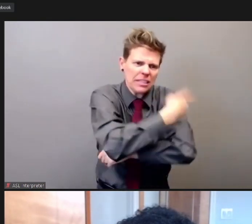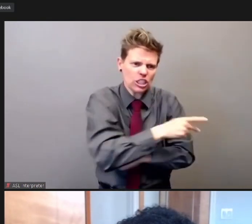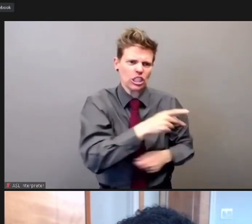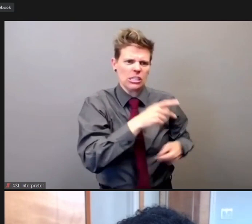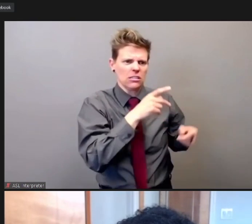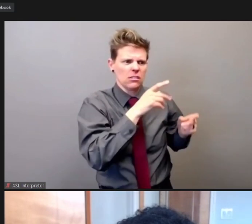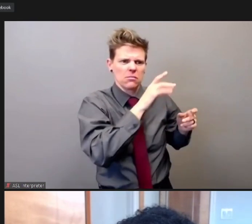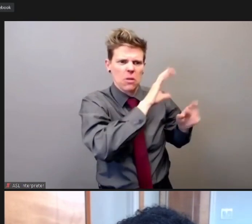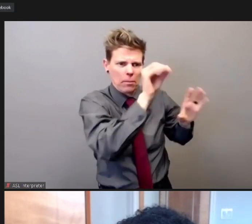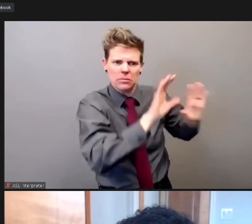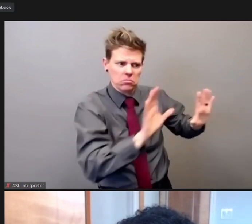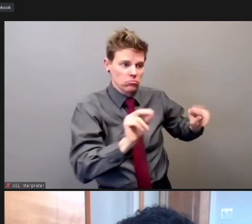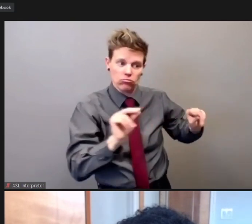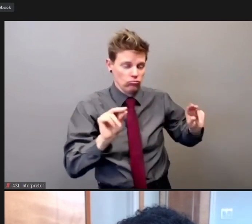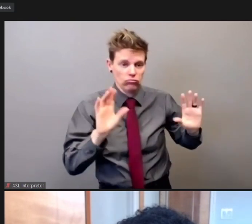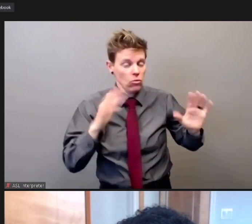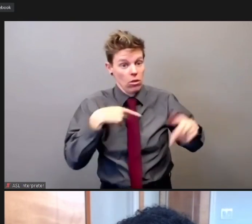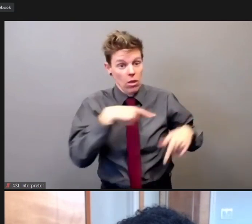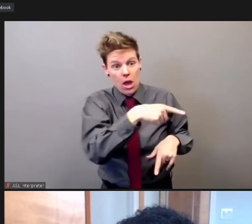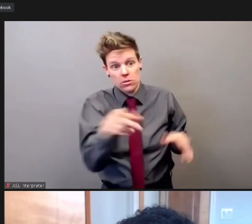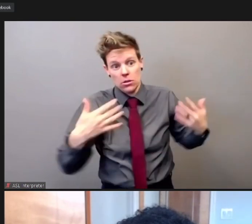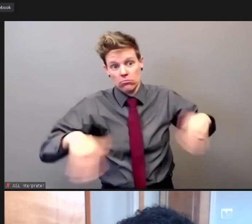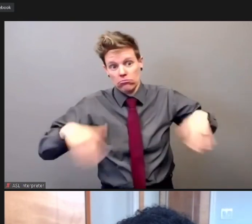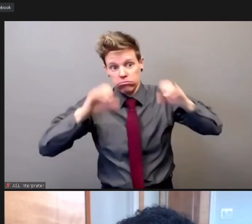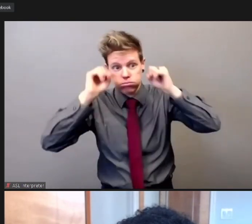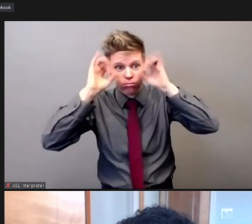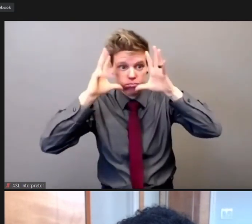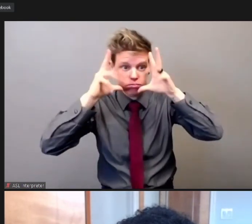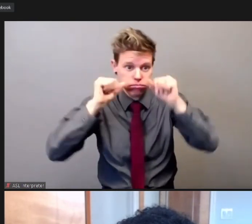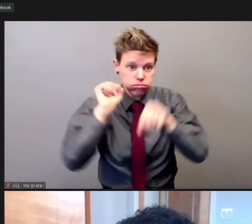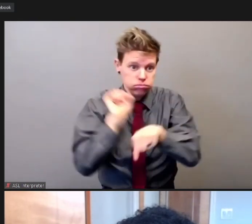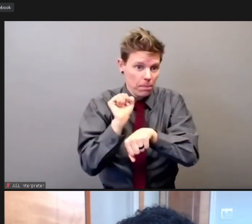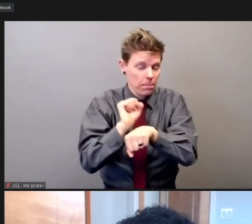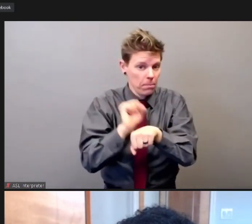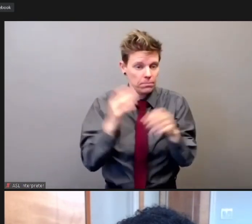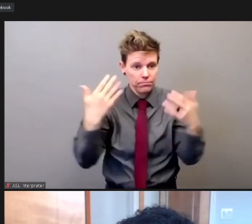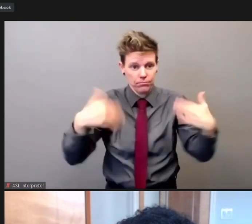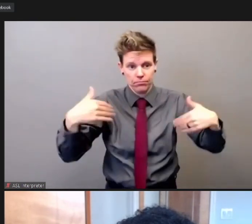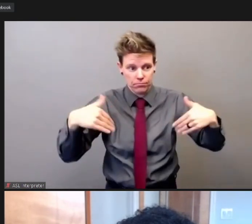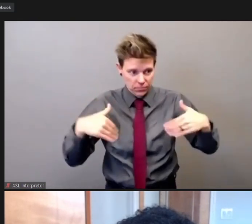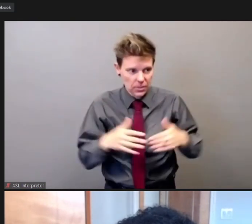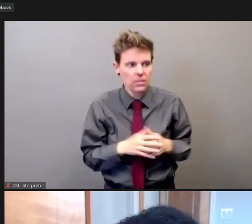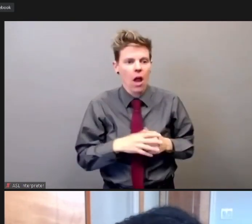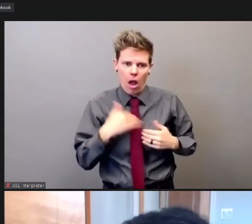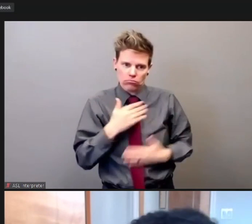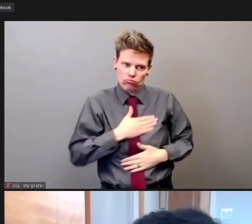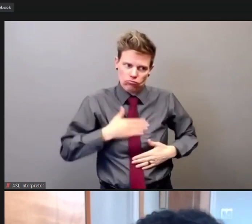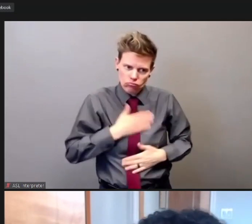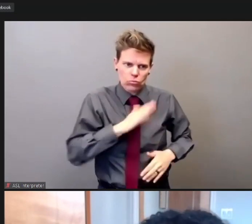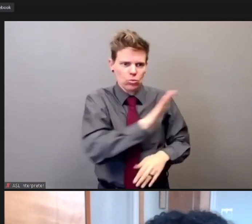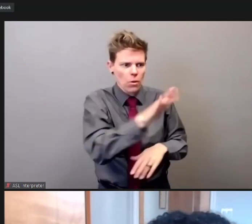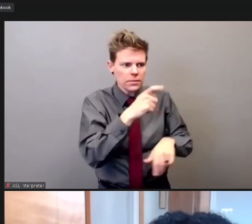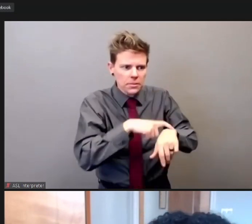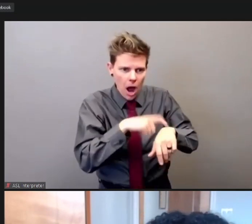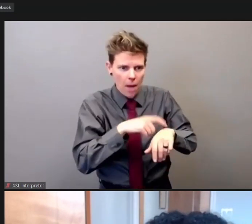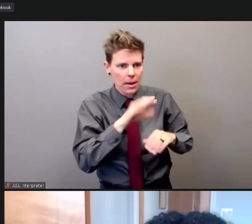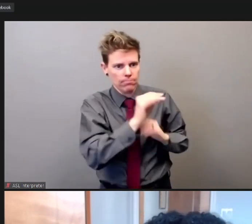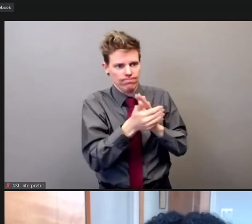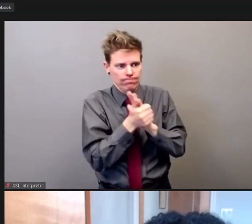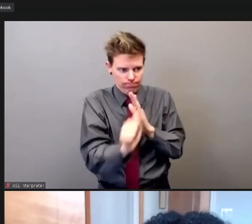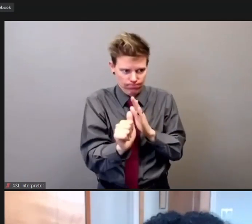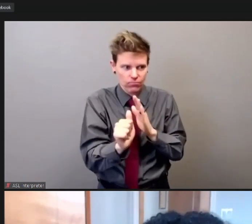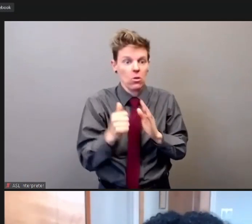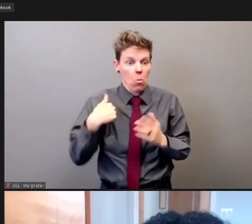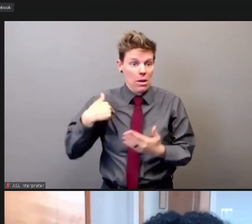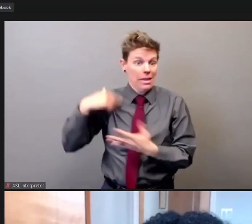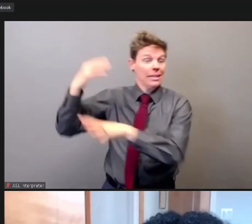all doubled down on giving us their expertise, time, and talent. We have enough right now to